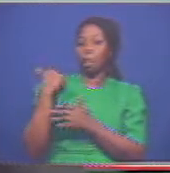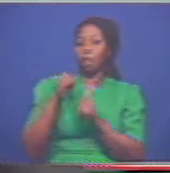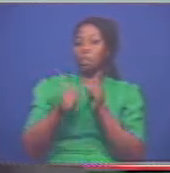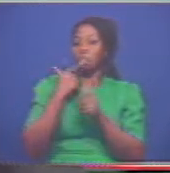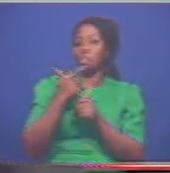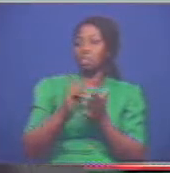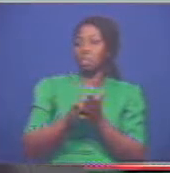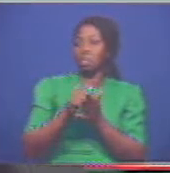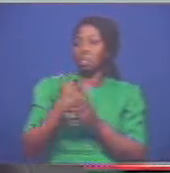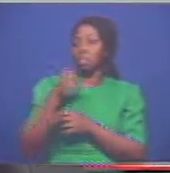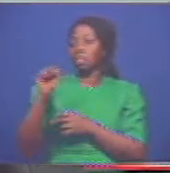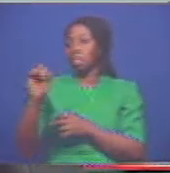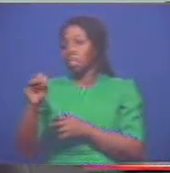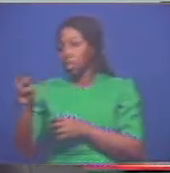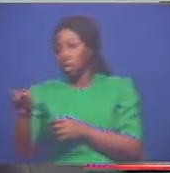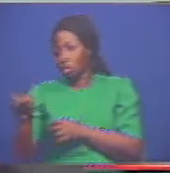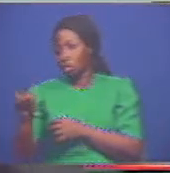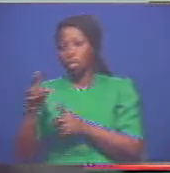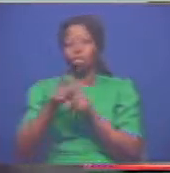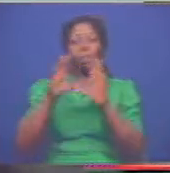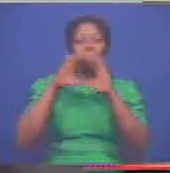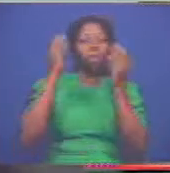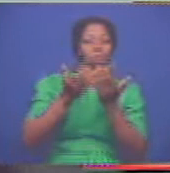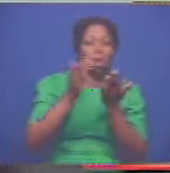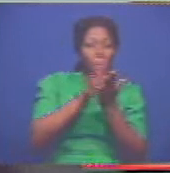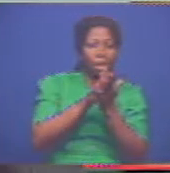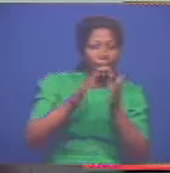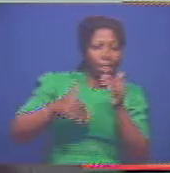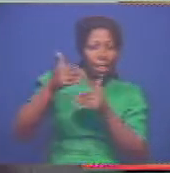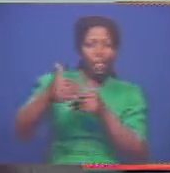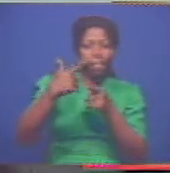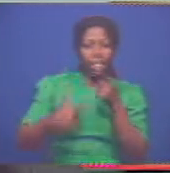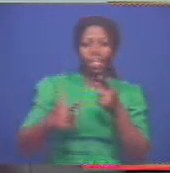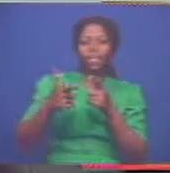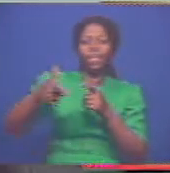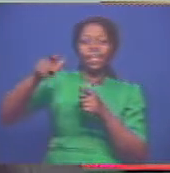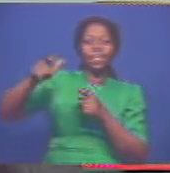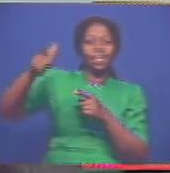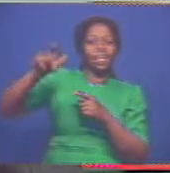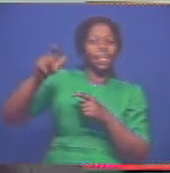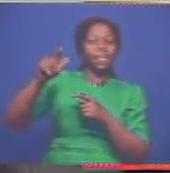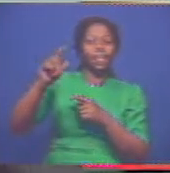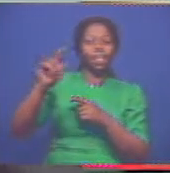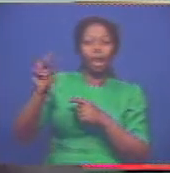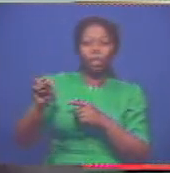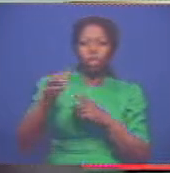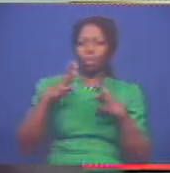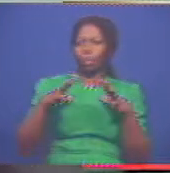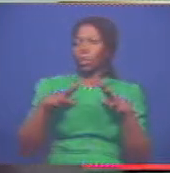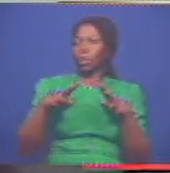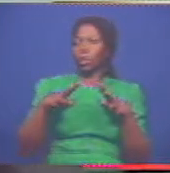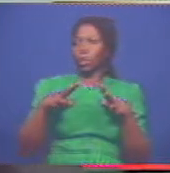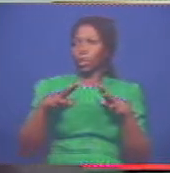50 million, I think, from World Bank. Mm-hmm. And every year we are increasing by a million people. Yeah. The other